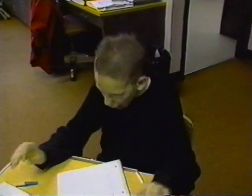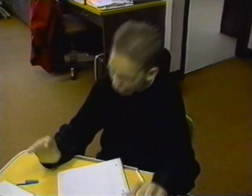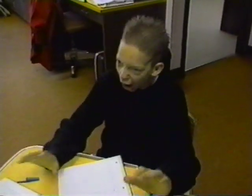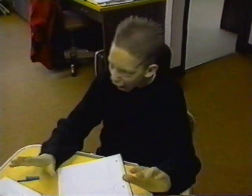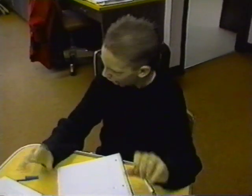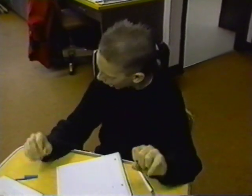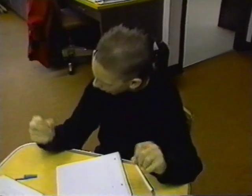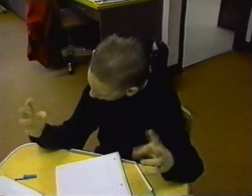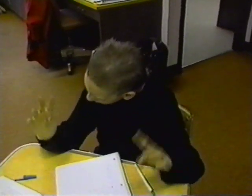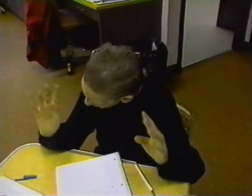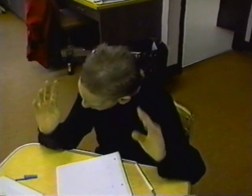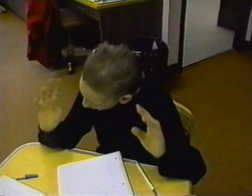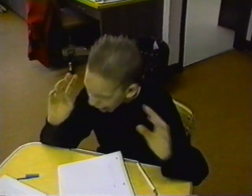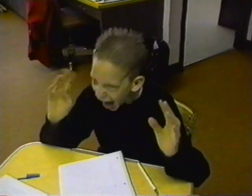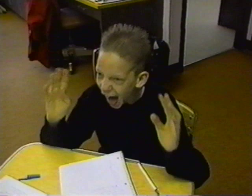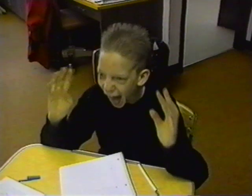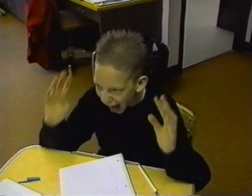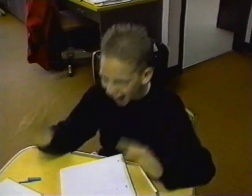truck driver.